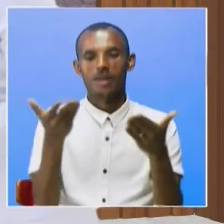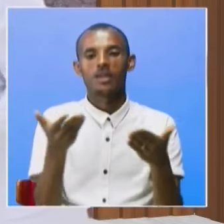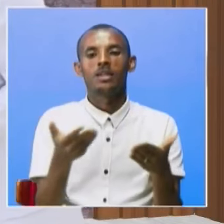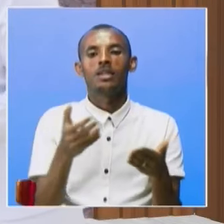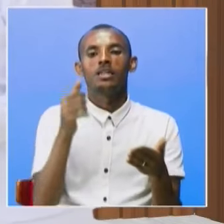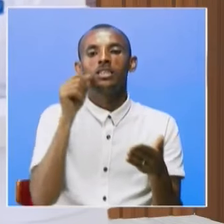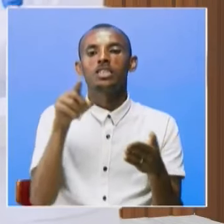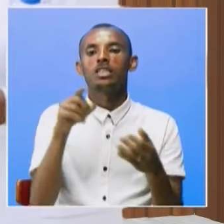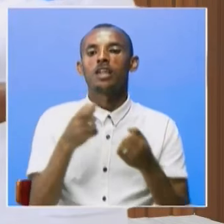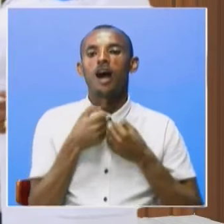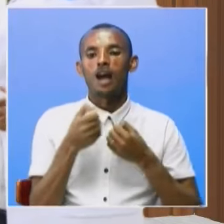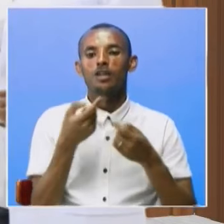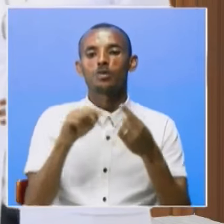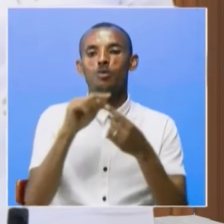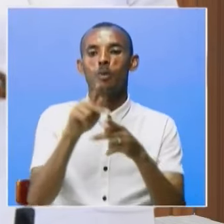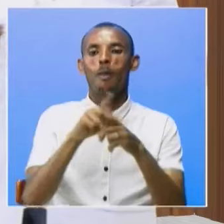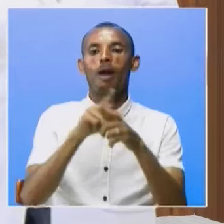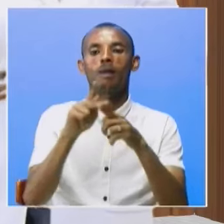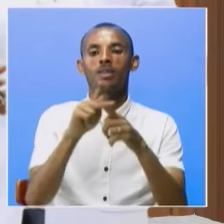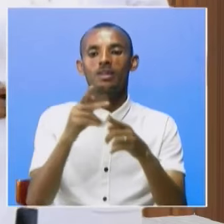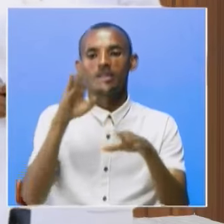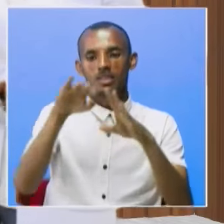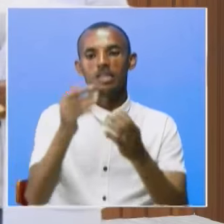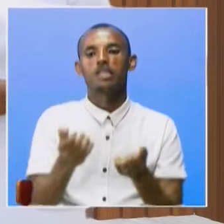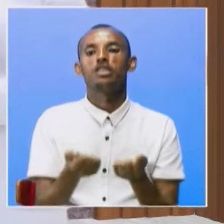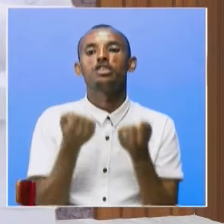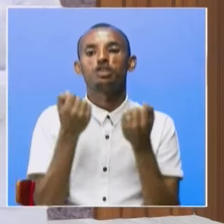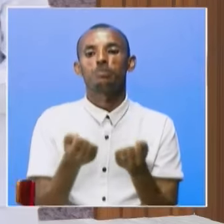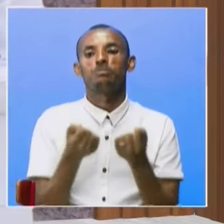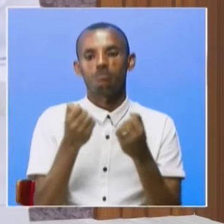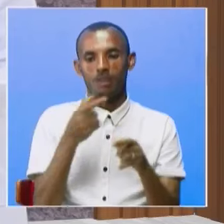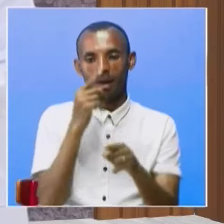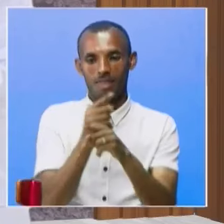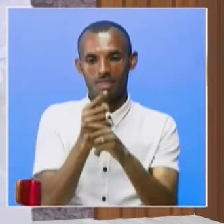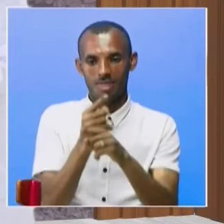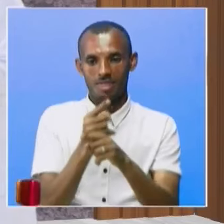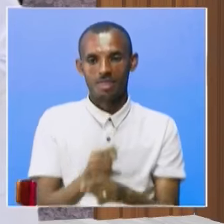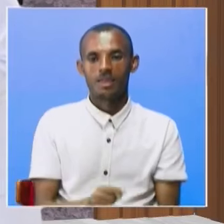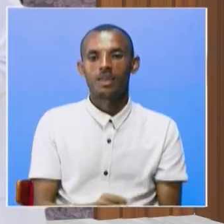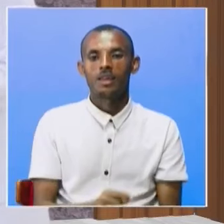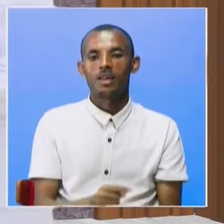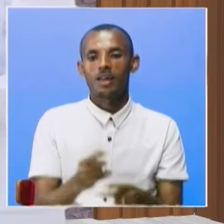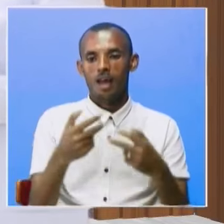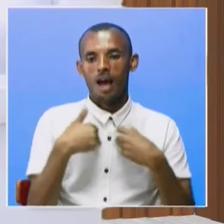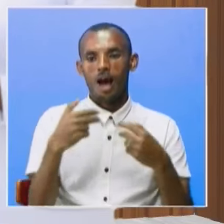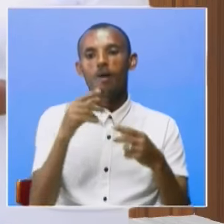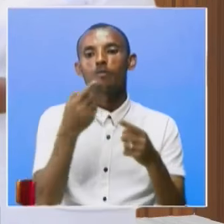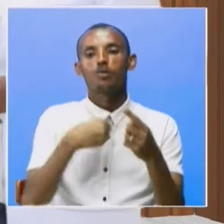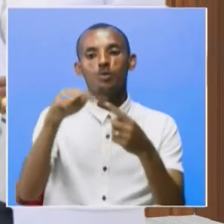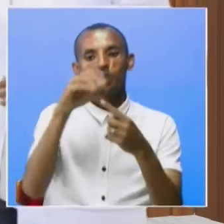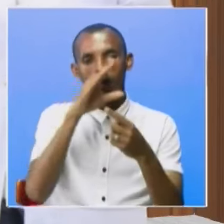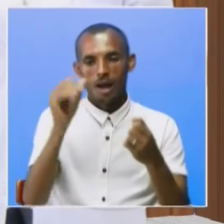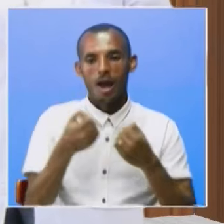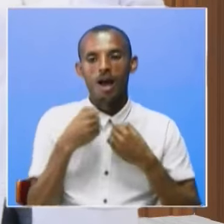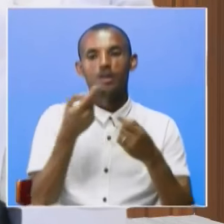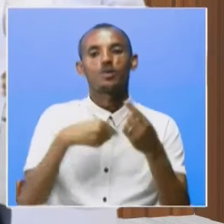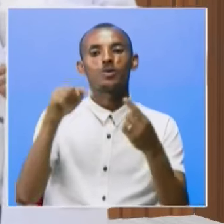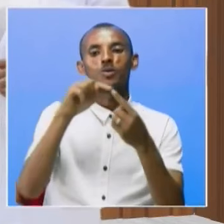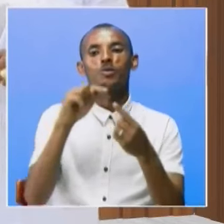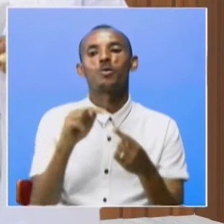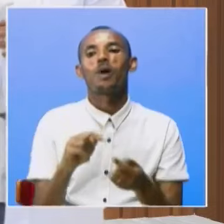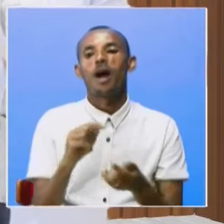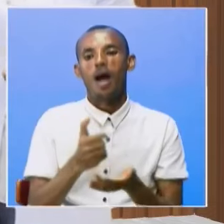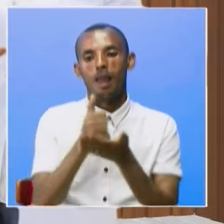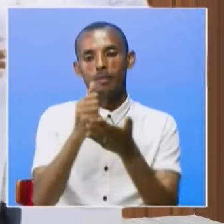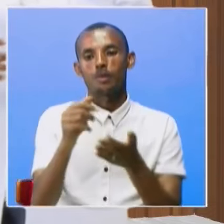She has to practice in the gym, right? So have to and has to, they can help us